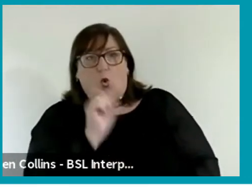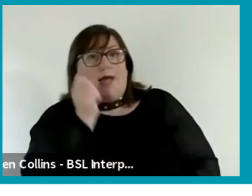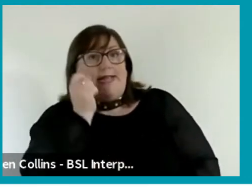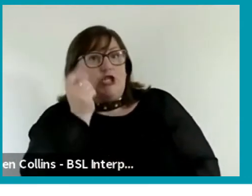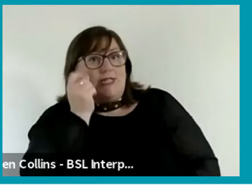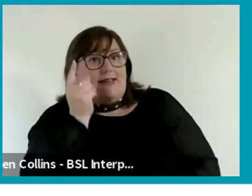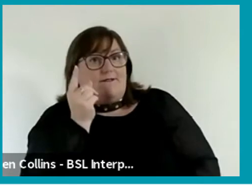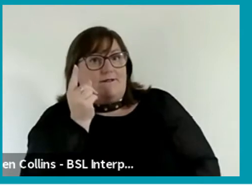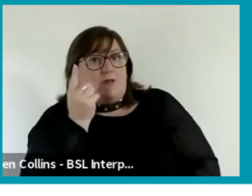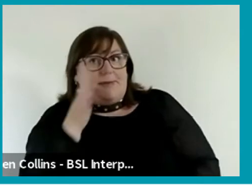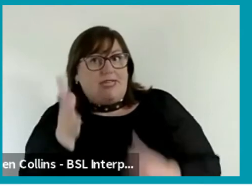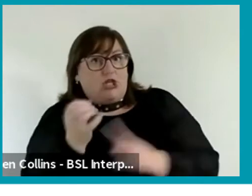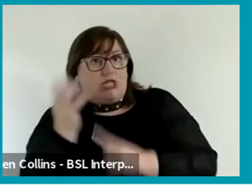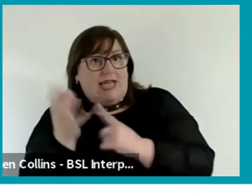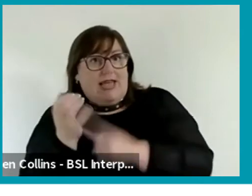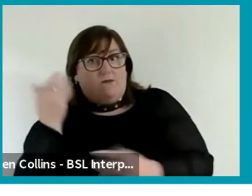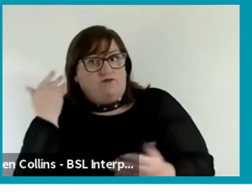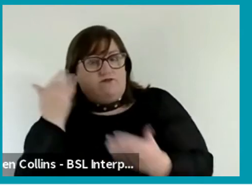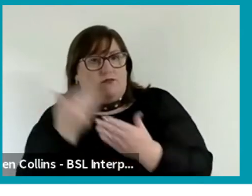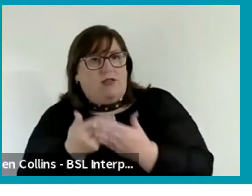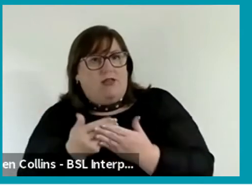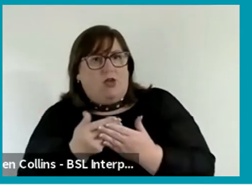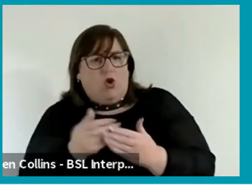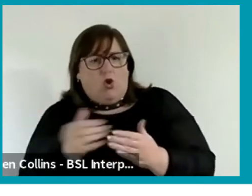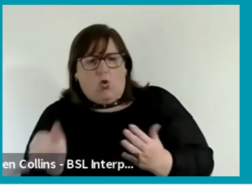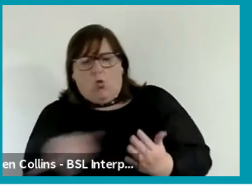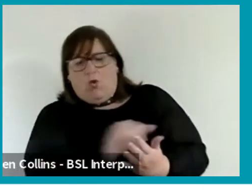of? Ooh.